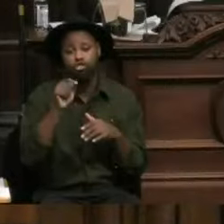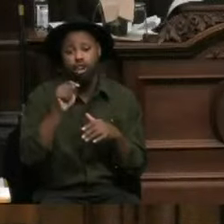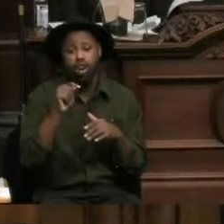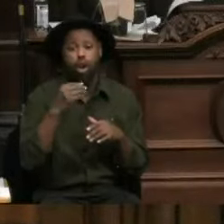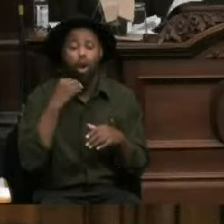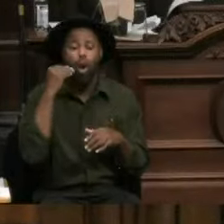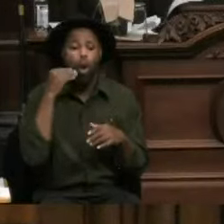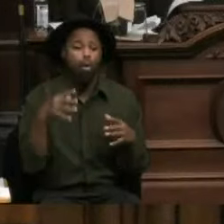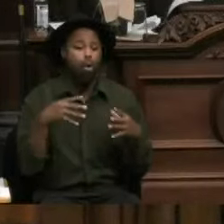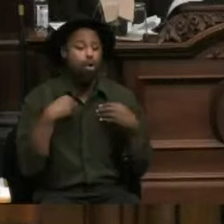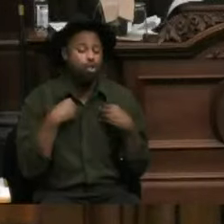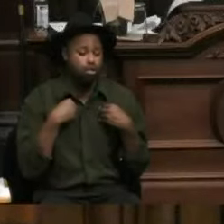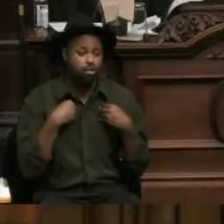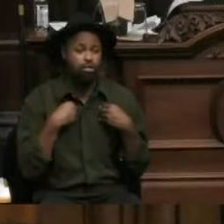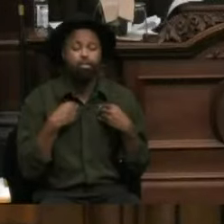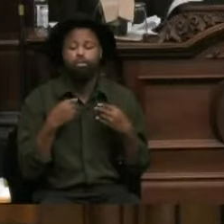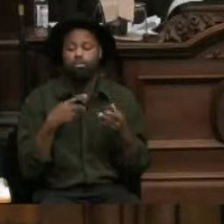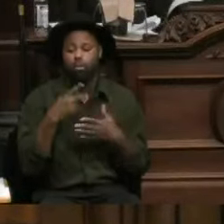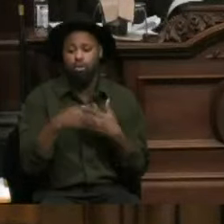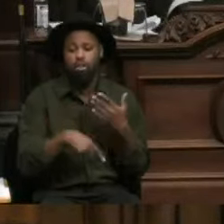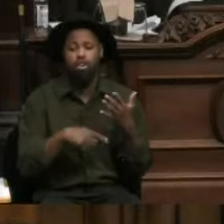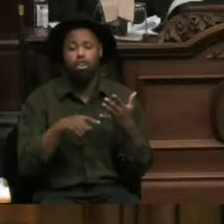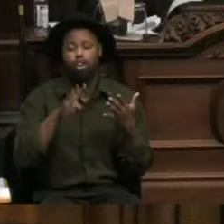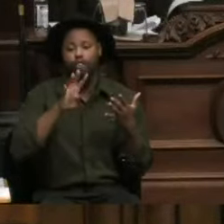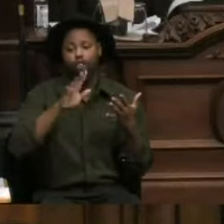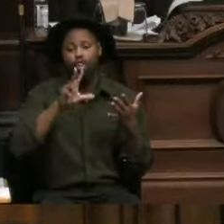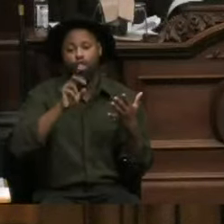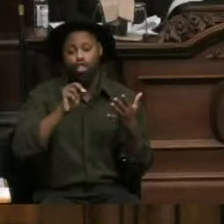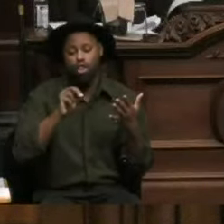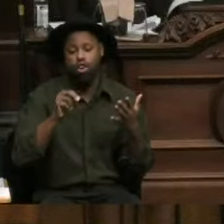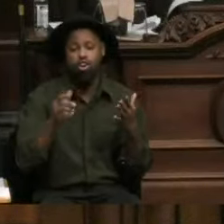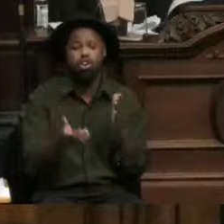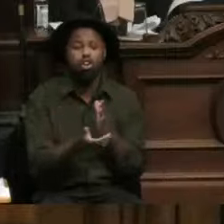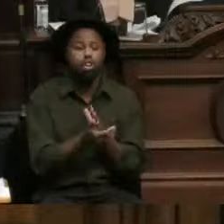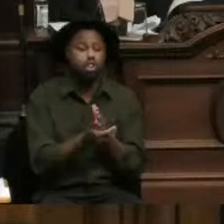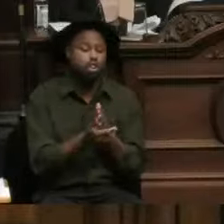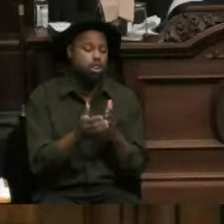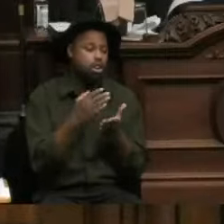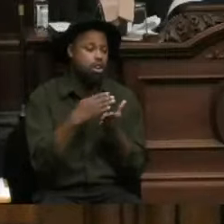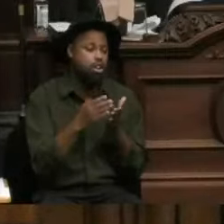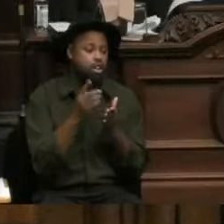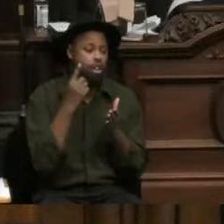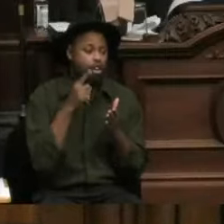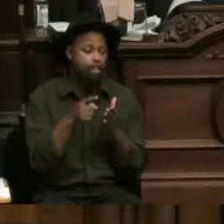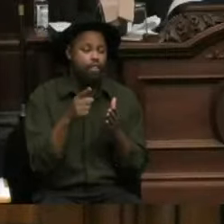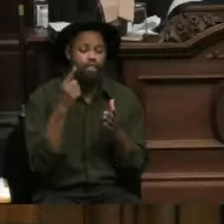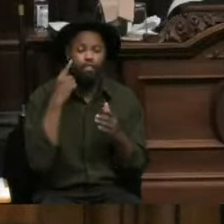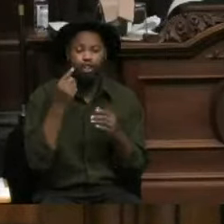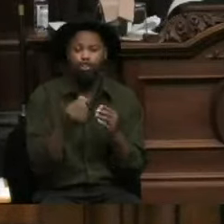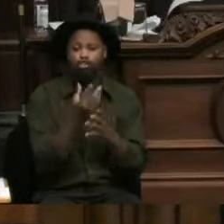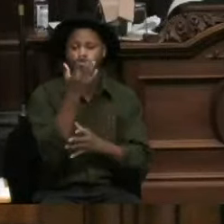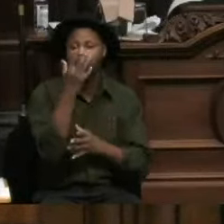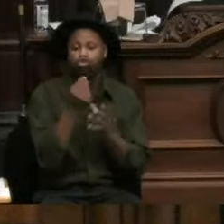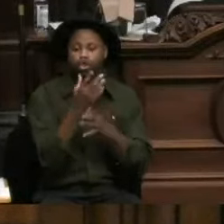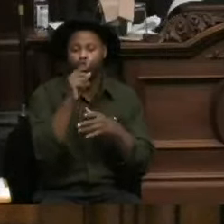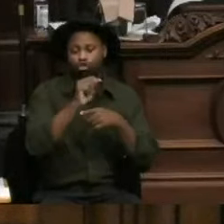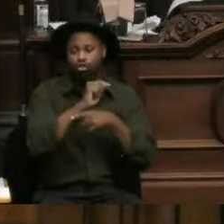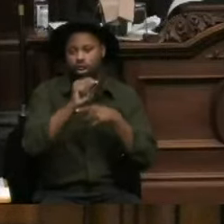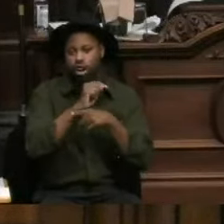Program. Introductory number 430, authorizing an agreement for the Living Cities Grant-Funded Business Starts and Growth Entrepreneur Training